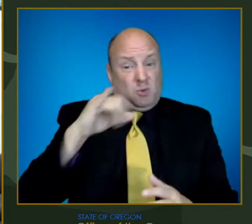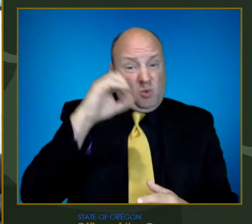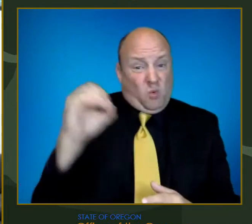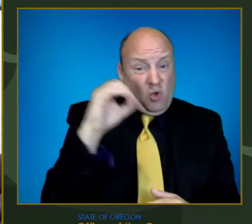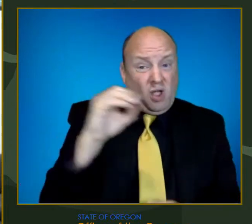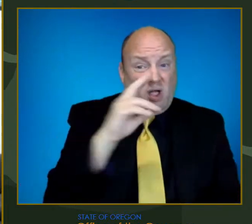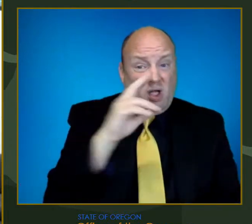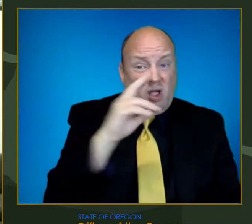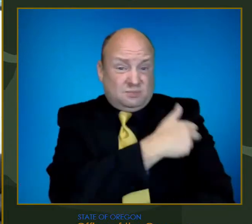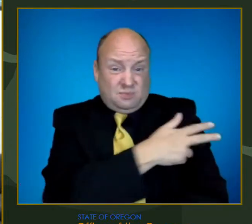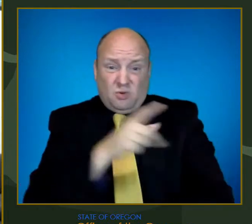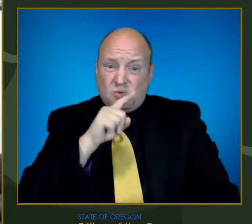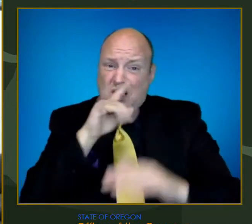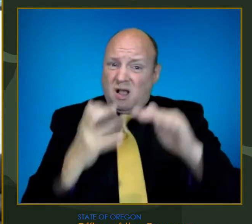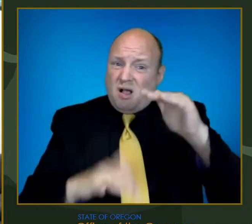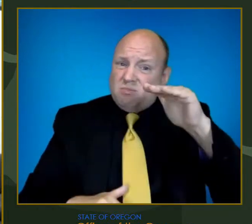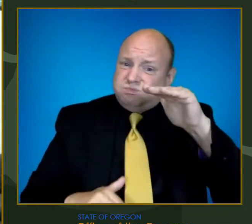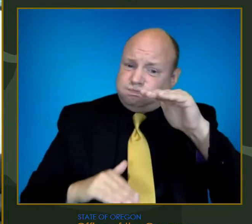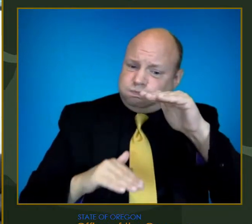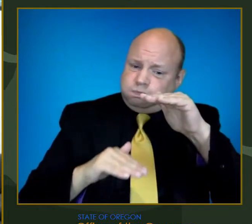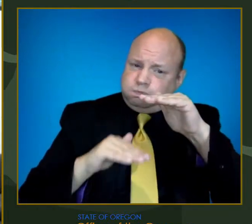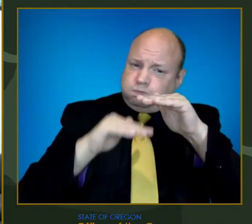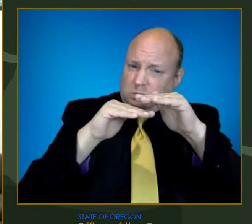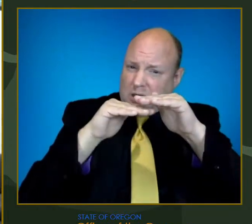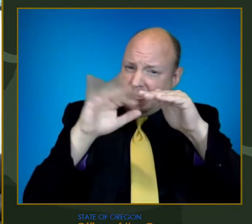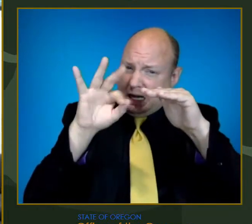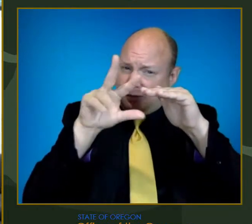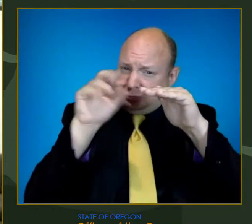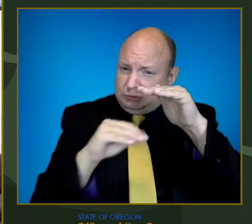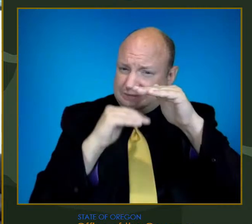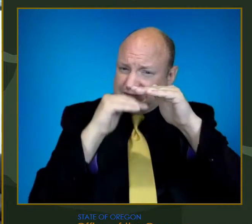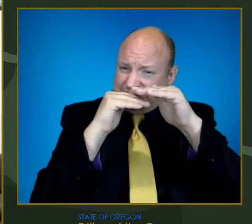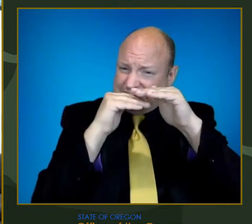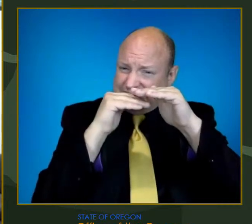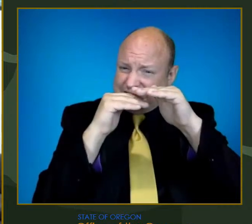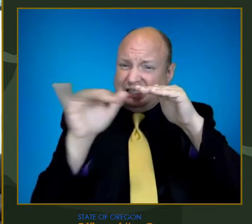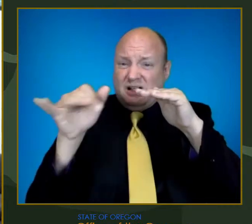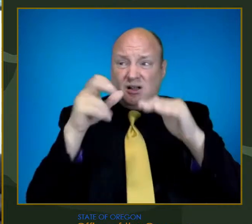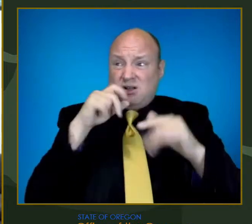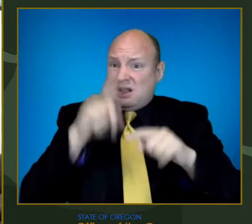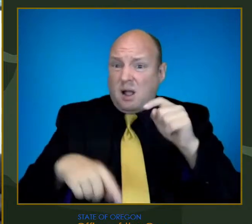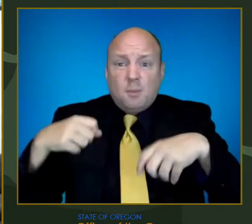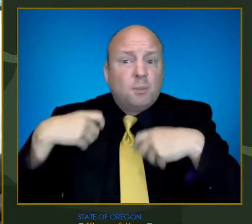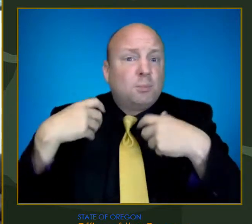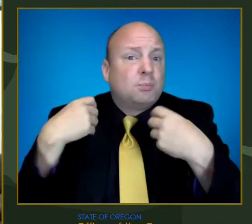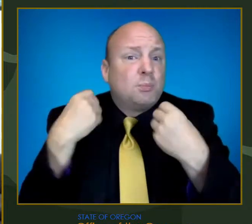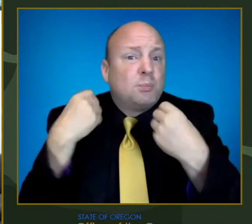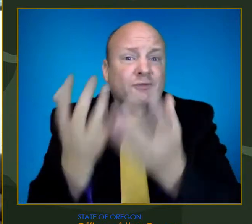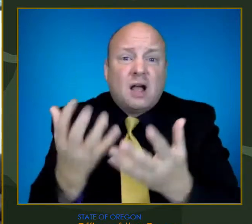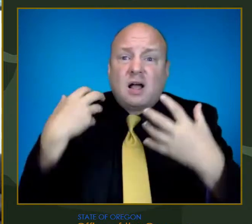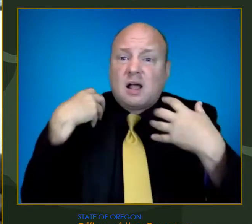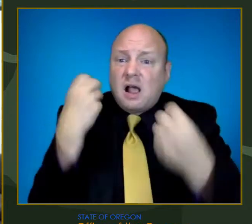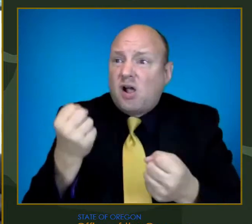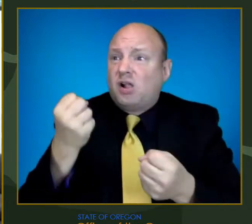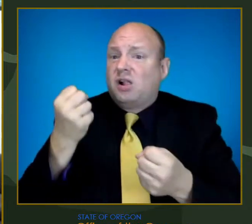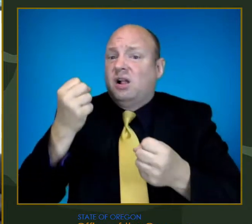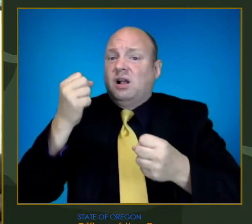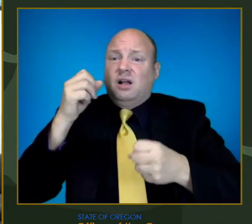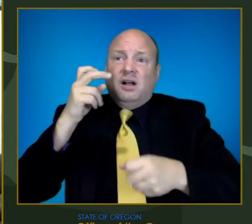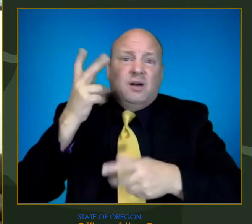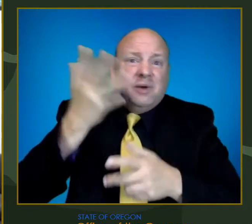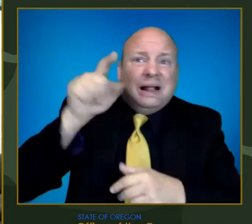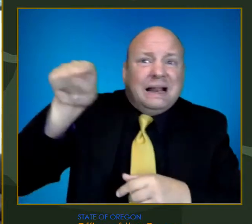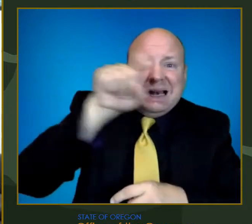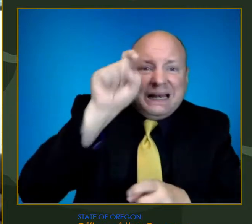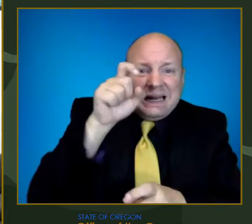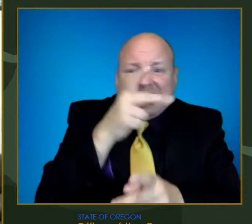where health systems may not be able to provide the highest level of care to everyone who needs it. Whether they have COVID-19, or